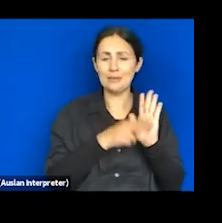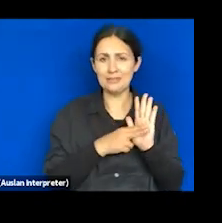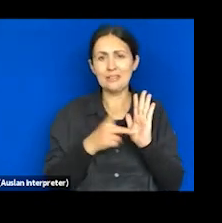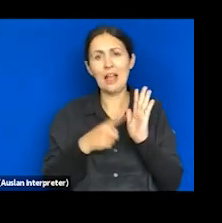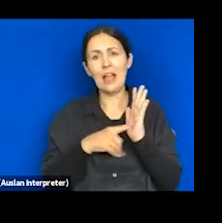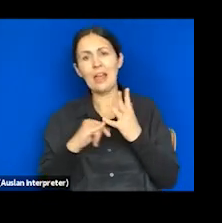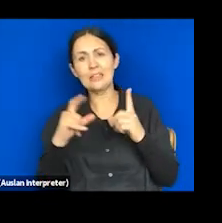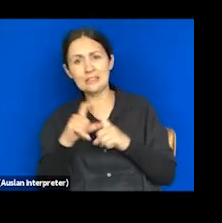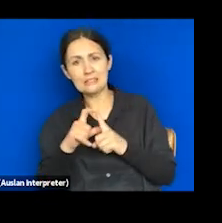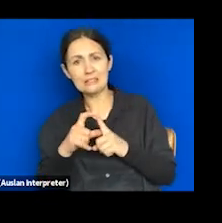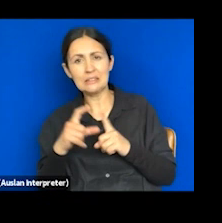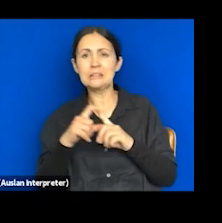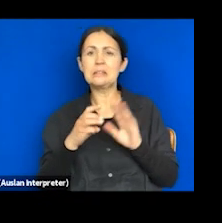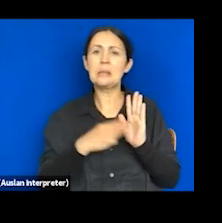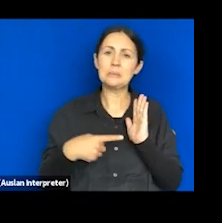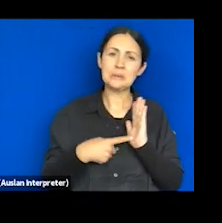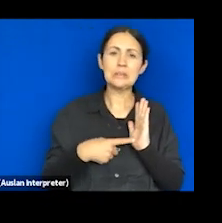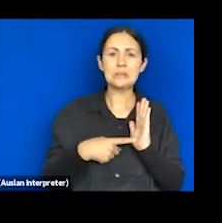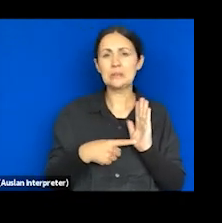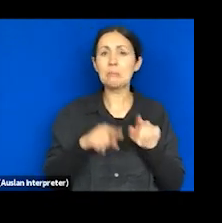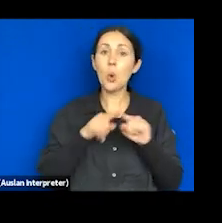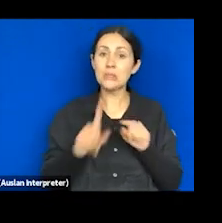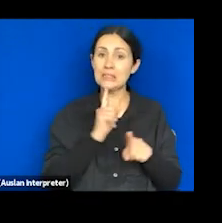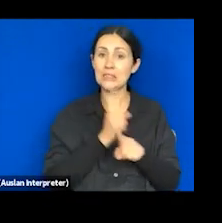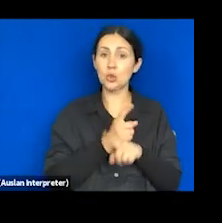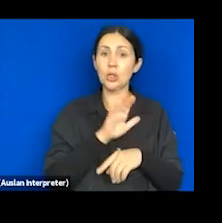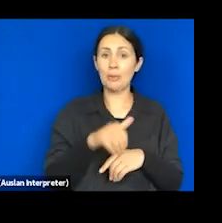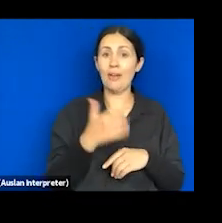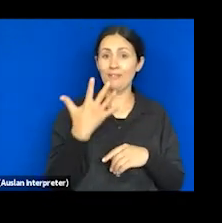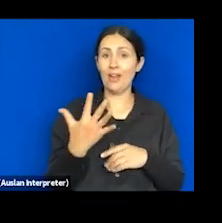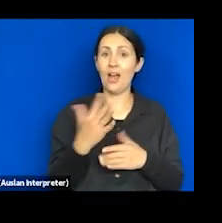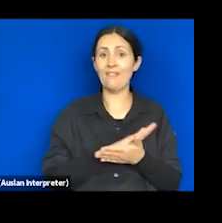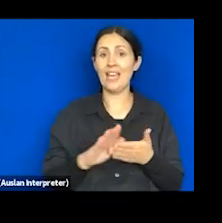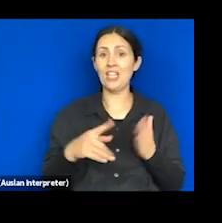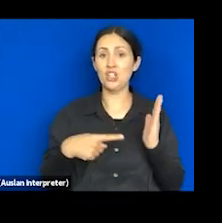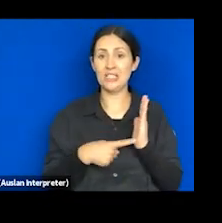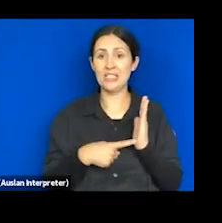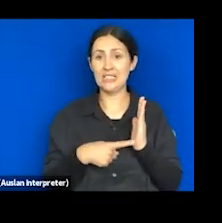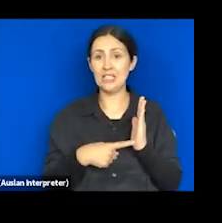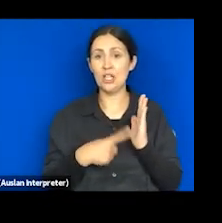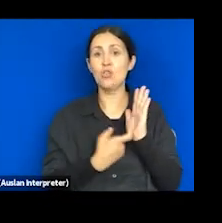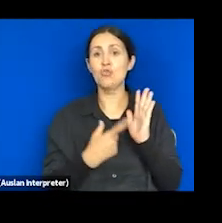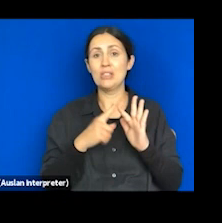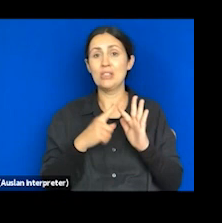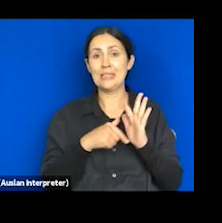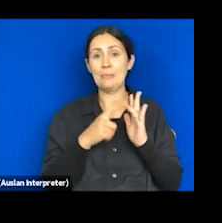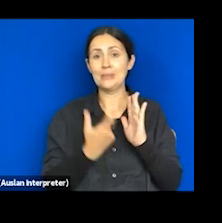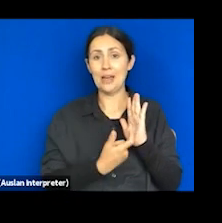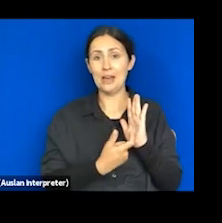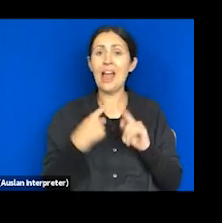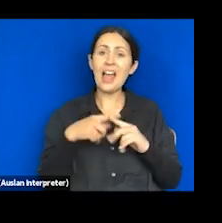5-HT receptor, but probably act on a number of other 5-HT receptors as well, plus possibly other